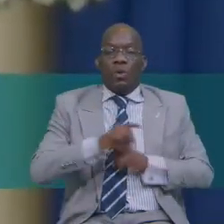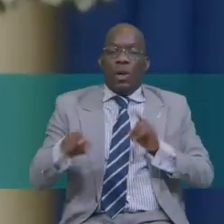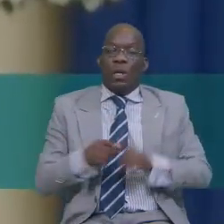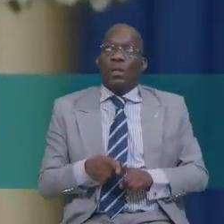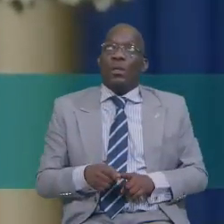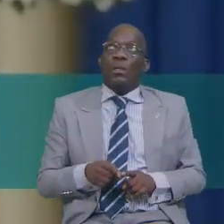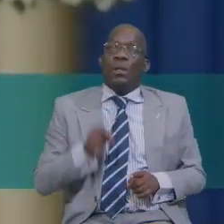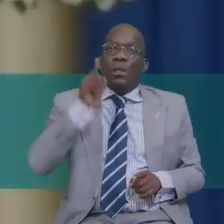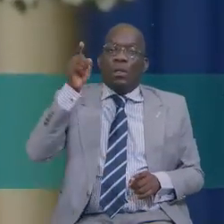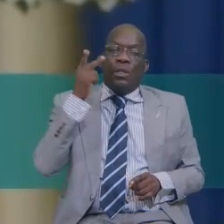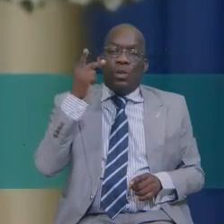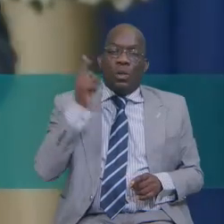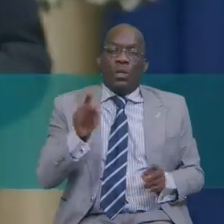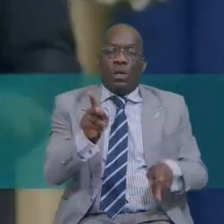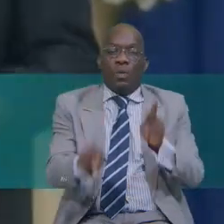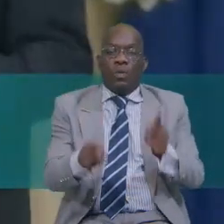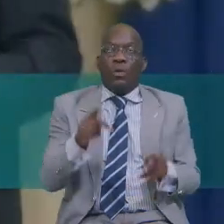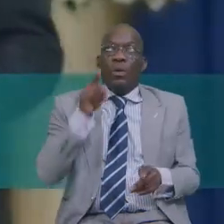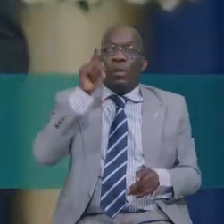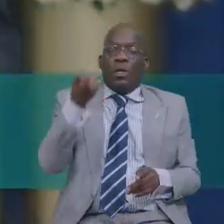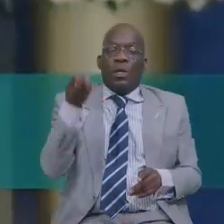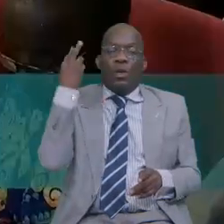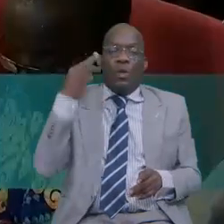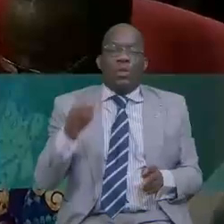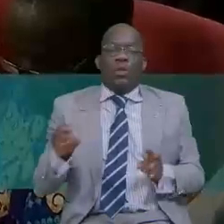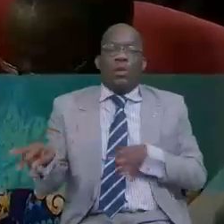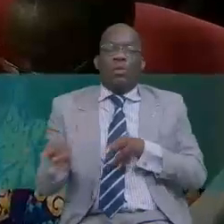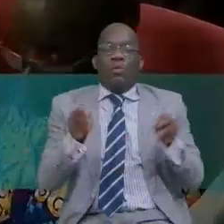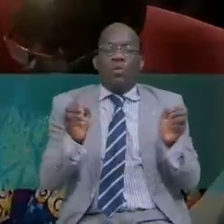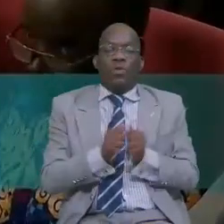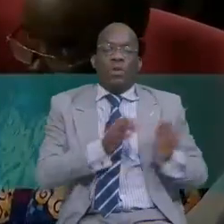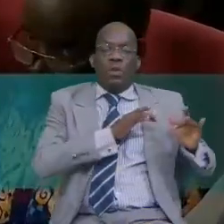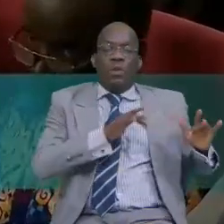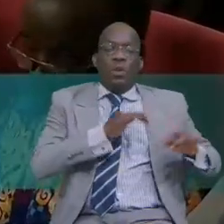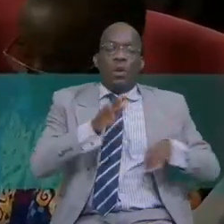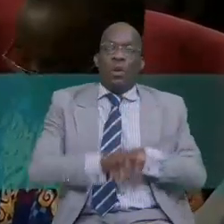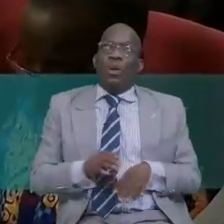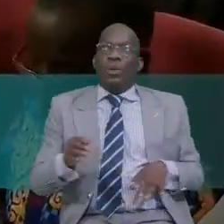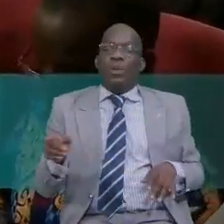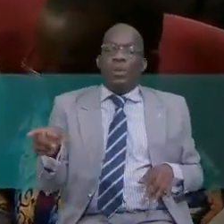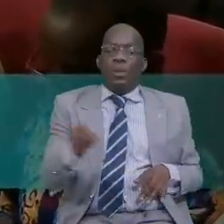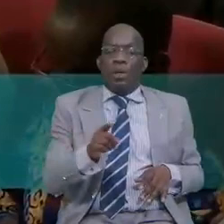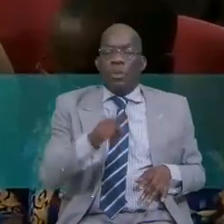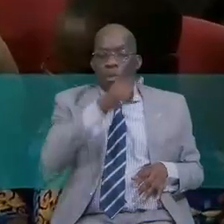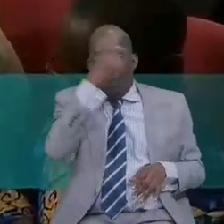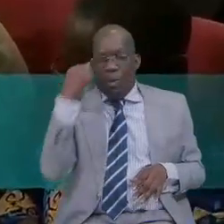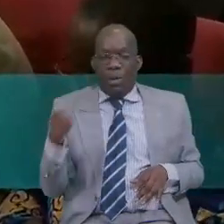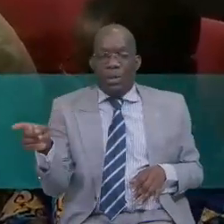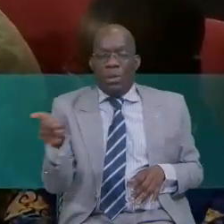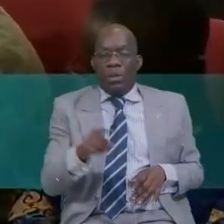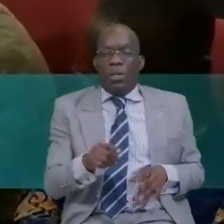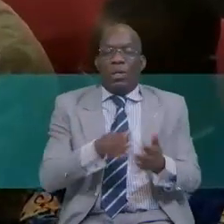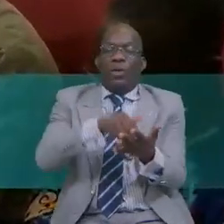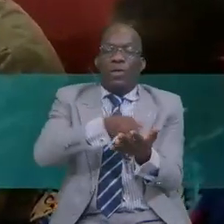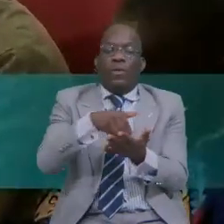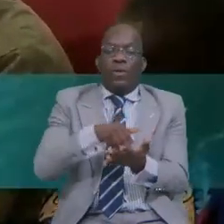the multitudes, he was moved with compassion on them, because they fainted. He'll be